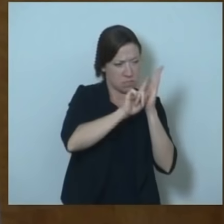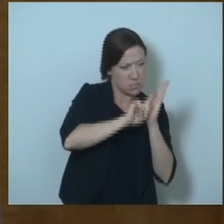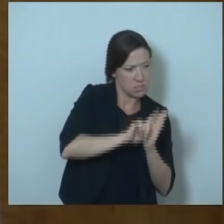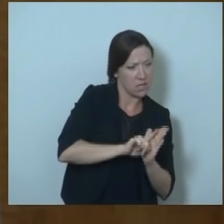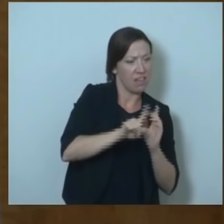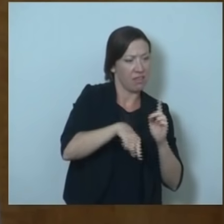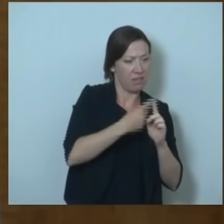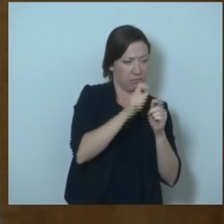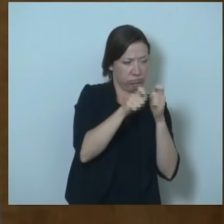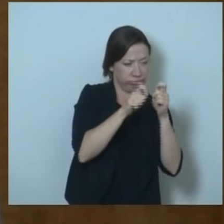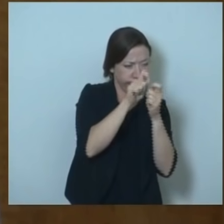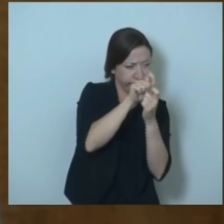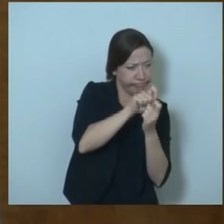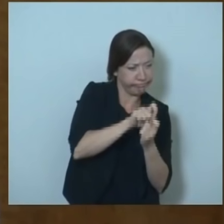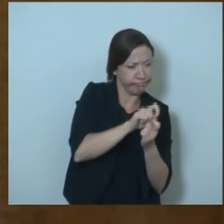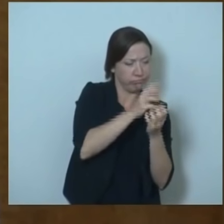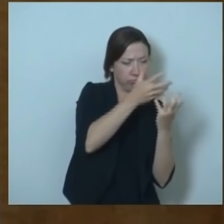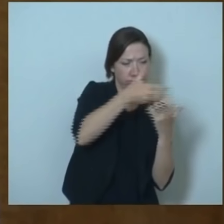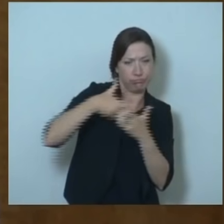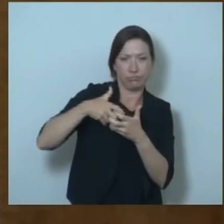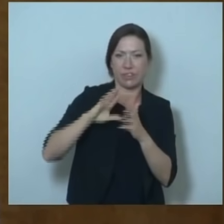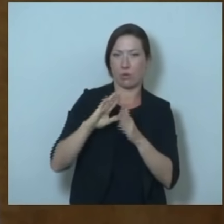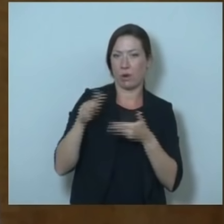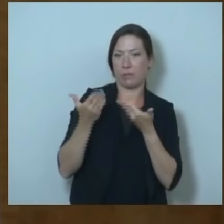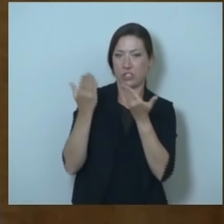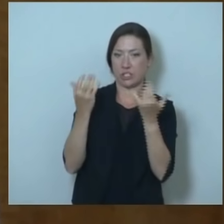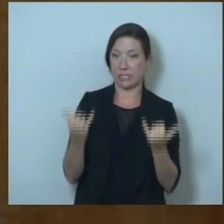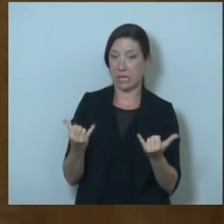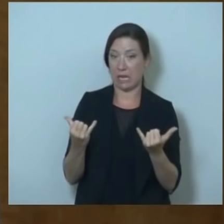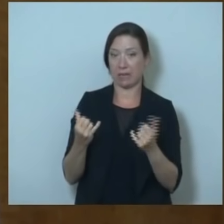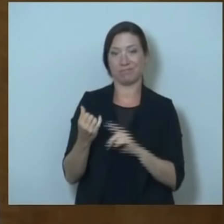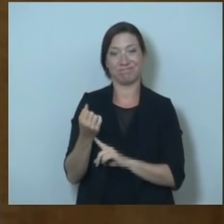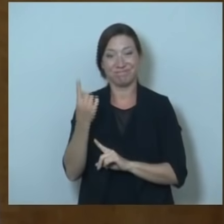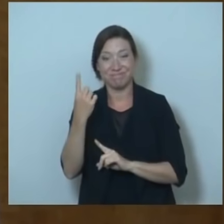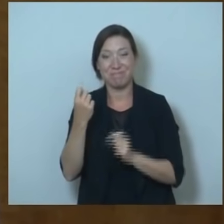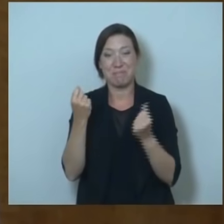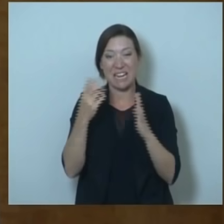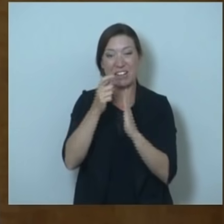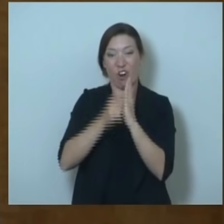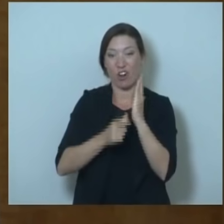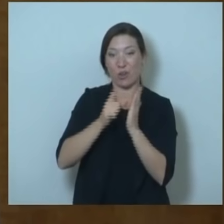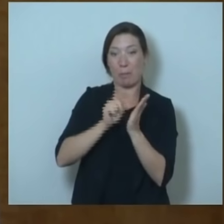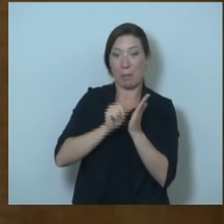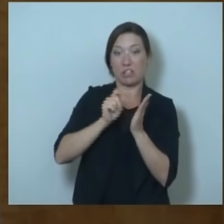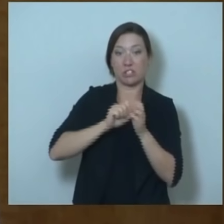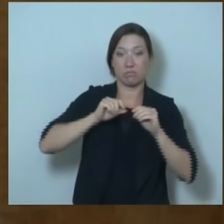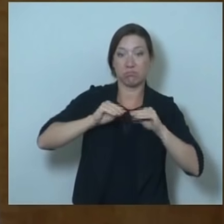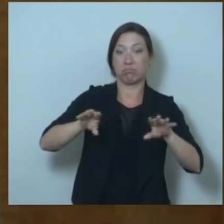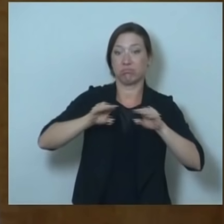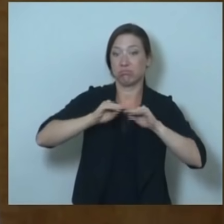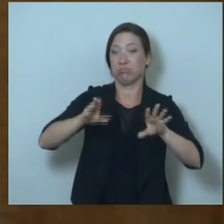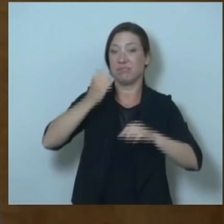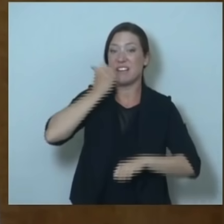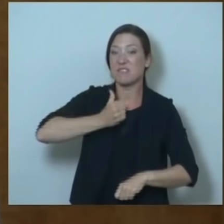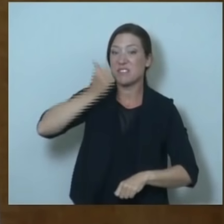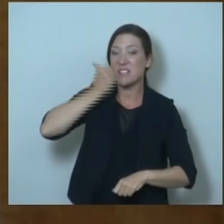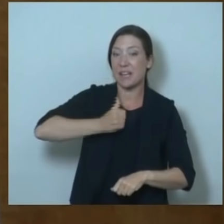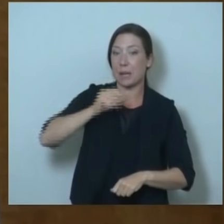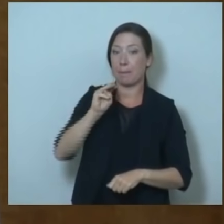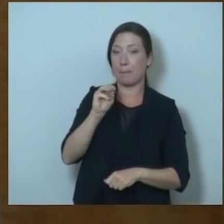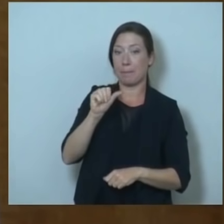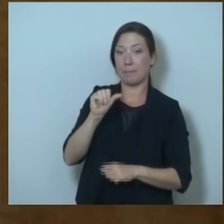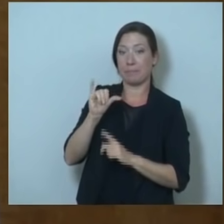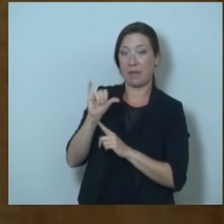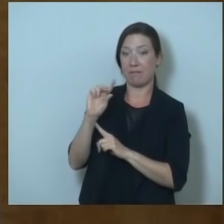other point is that literature comes out every day. We read lots of articles every day. On May 1st, an article came out on infectious disease